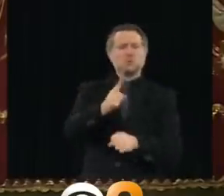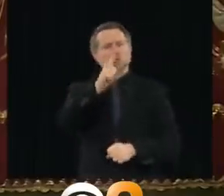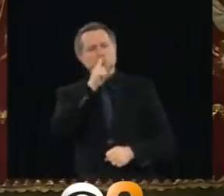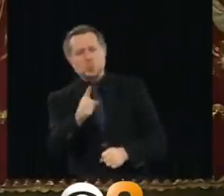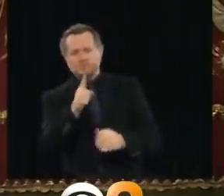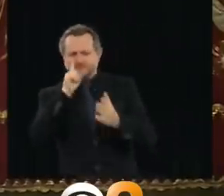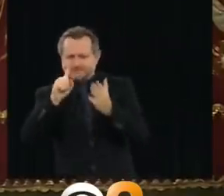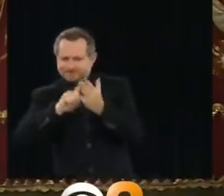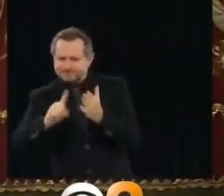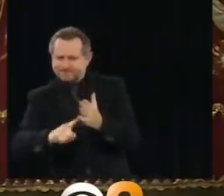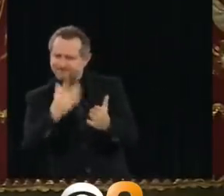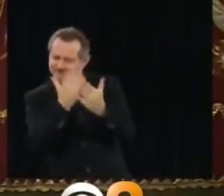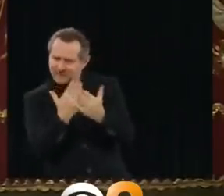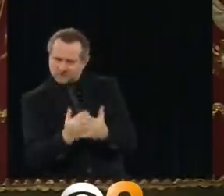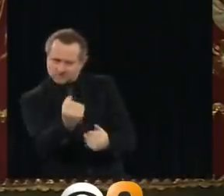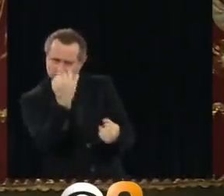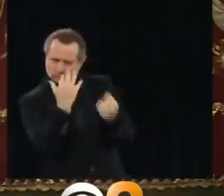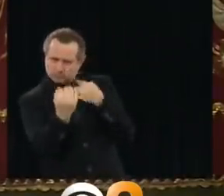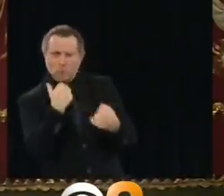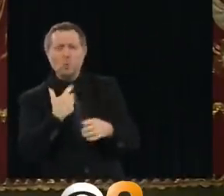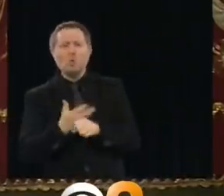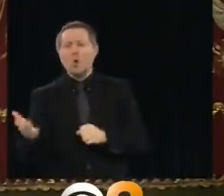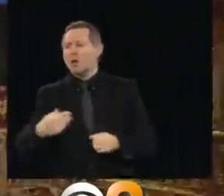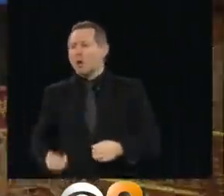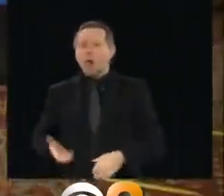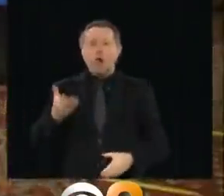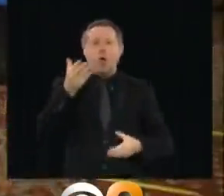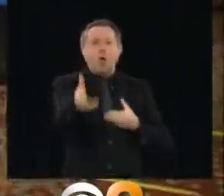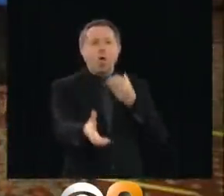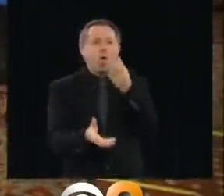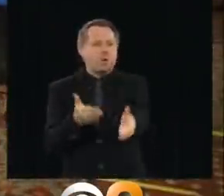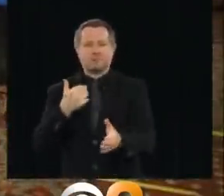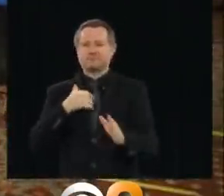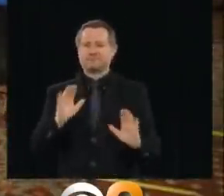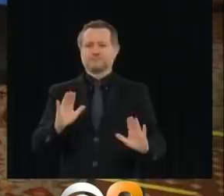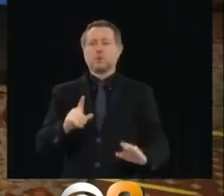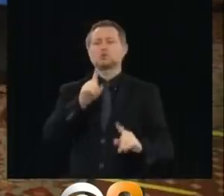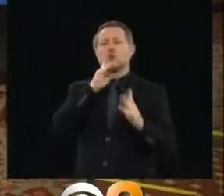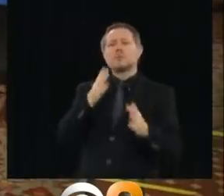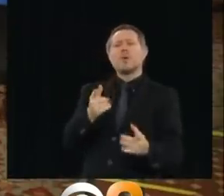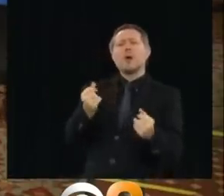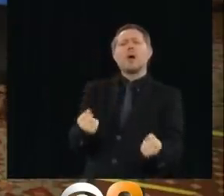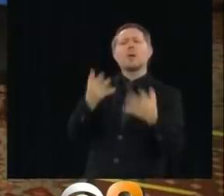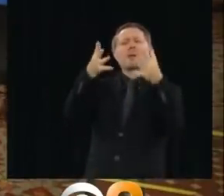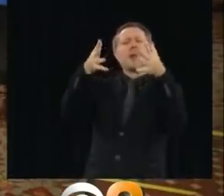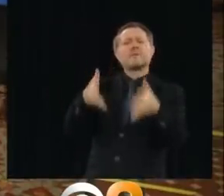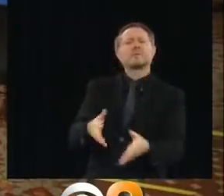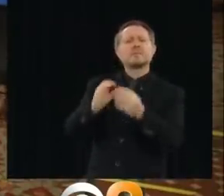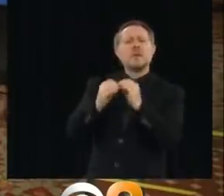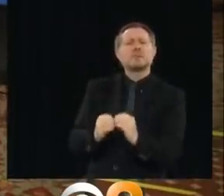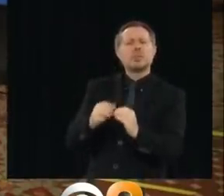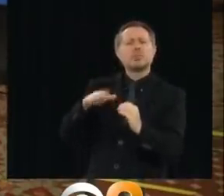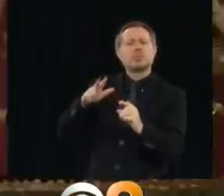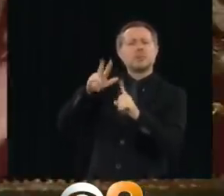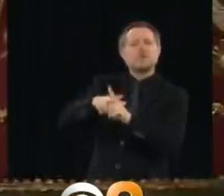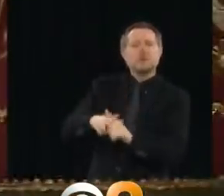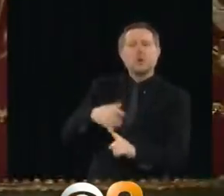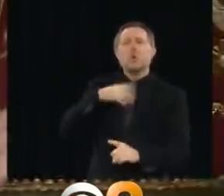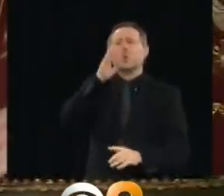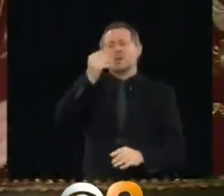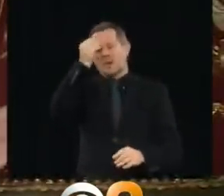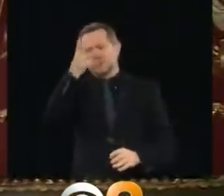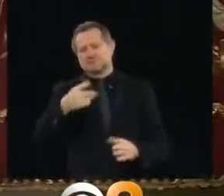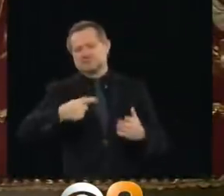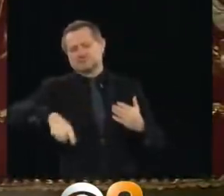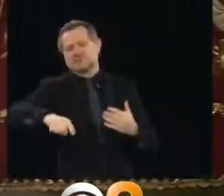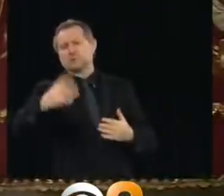so that taxpayer dollars don't fall into the wrong hands. How many are still outstanding? We can give you a number middle of this week, but we've got them